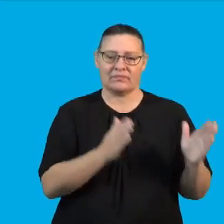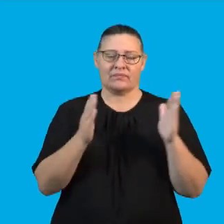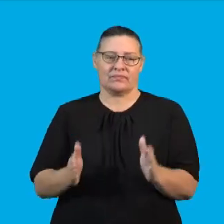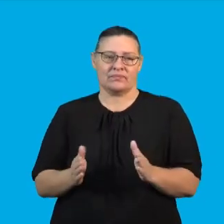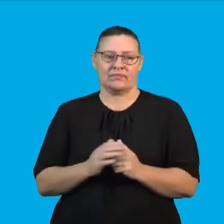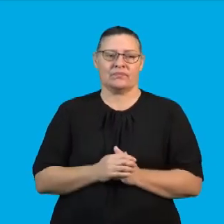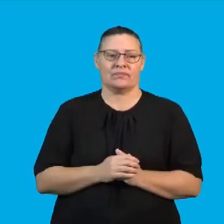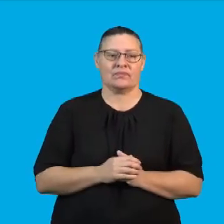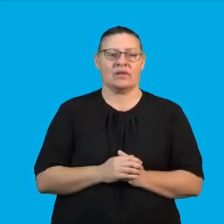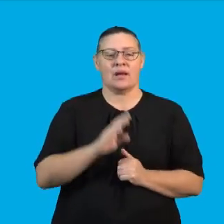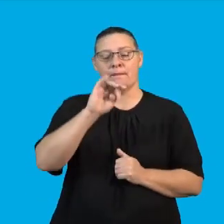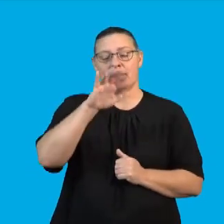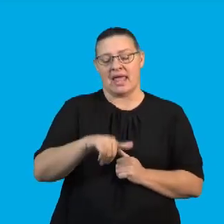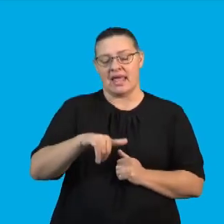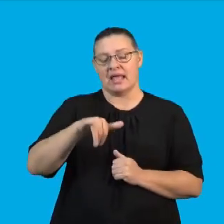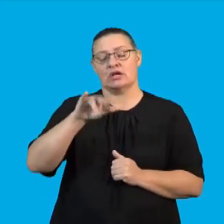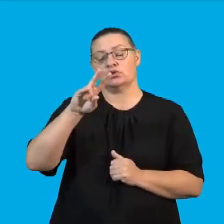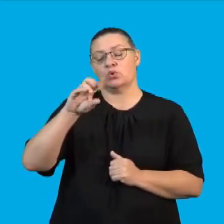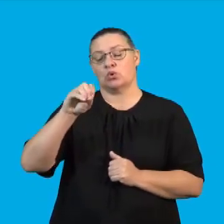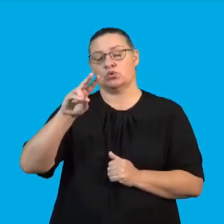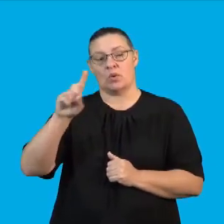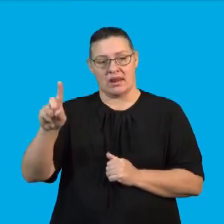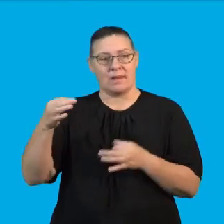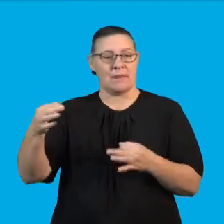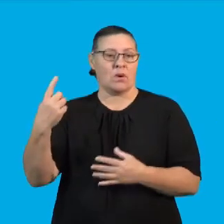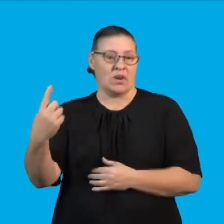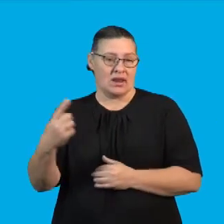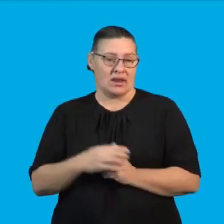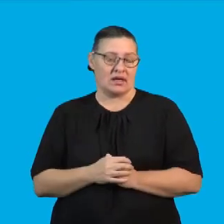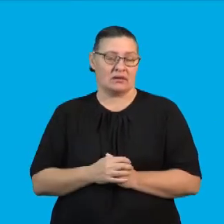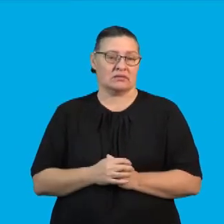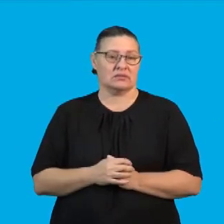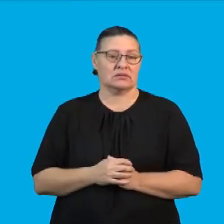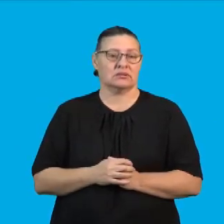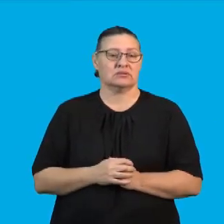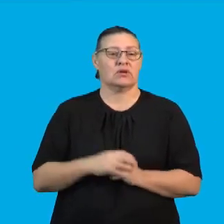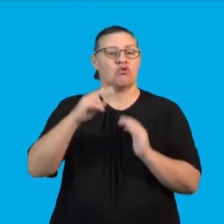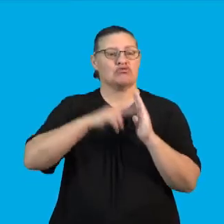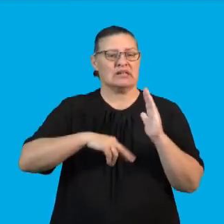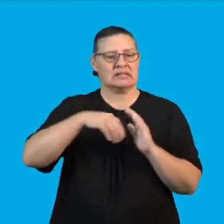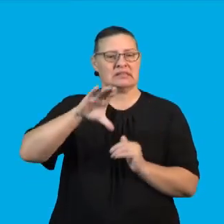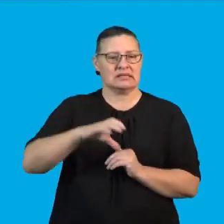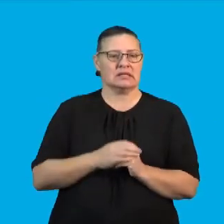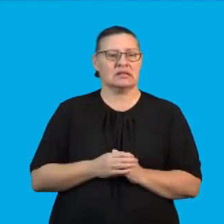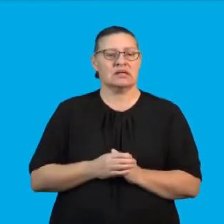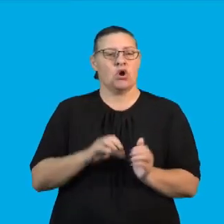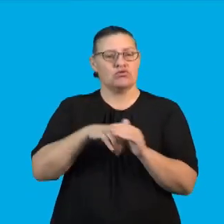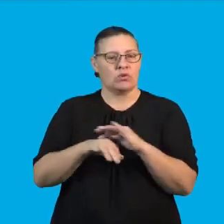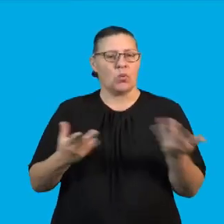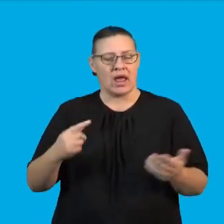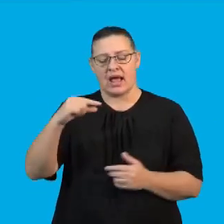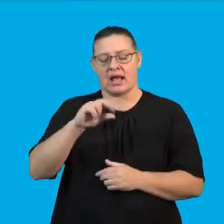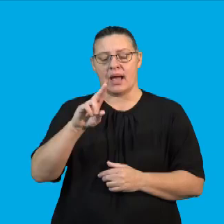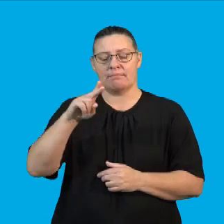Let us look at this one question from May 2021, paper 1. Reproduction in guppy